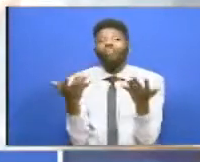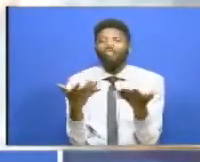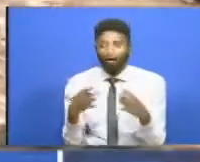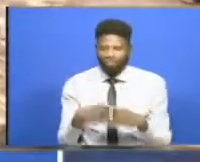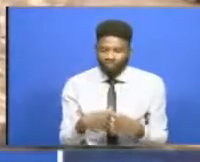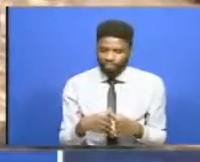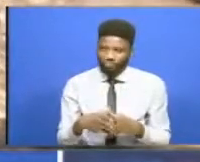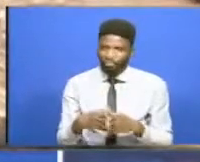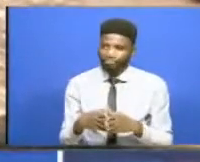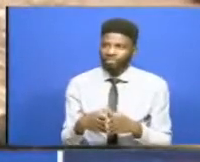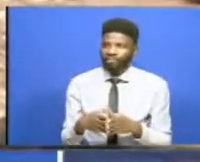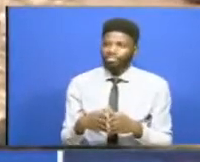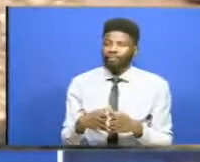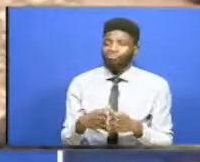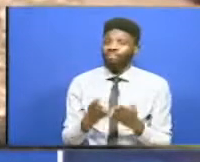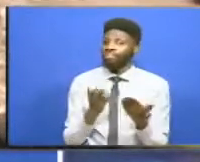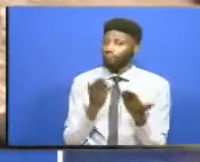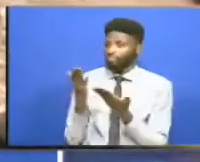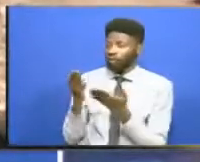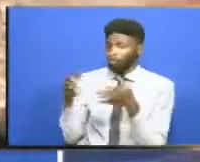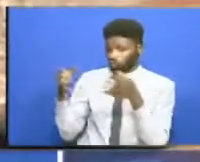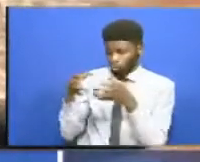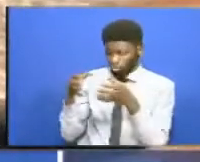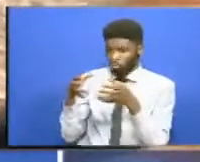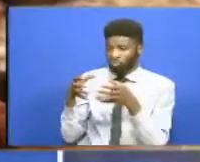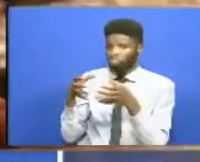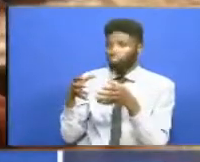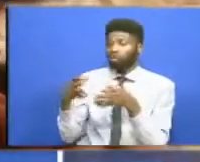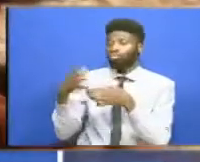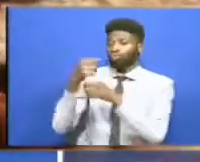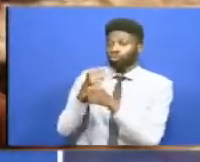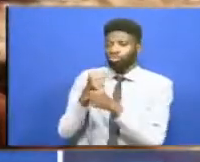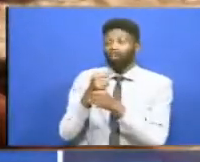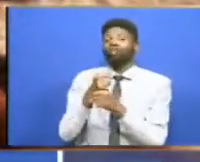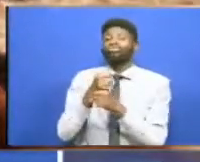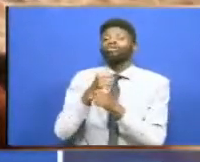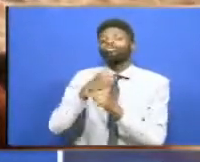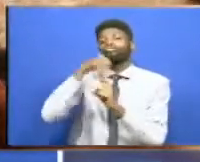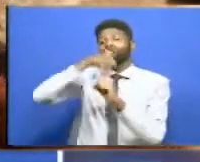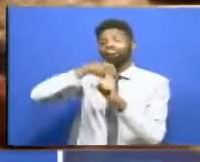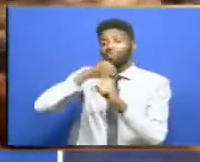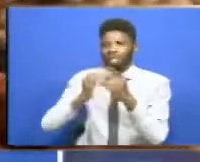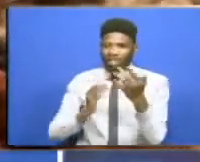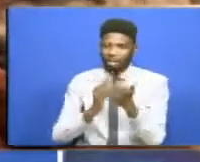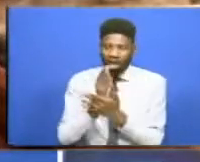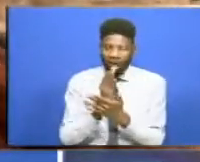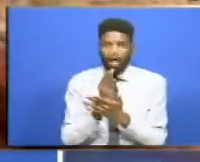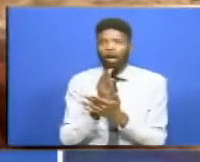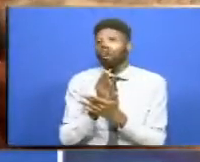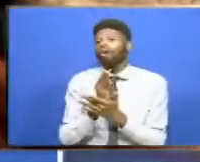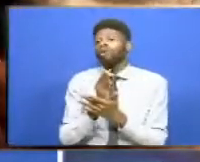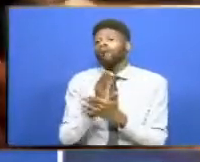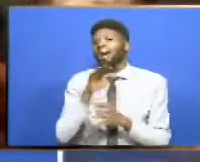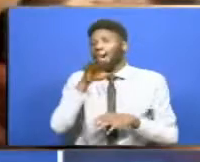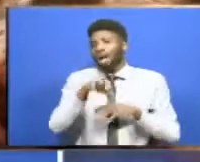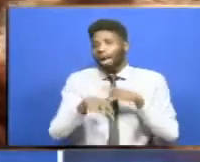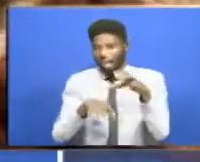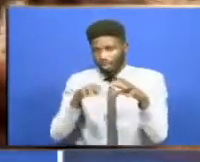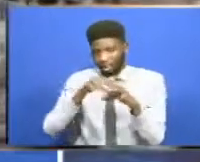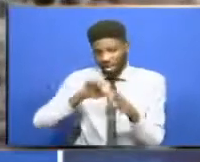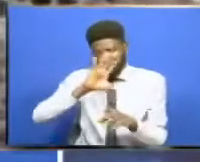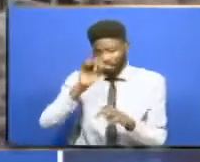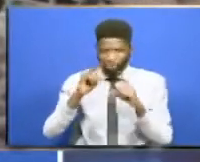Hata hivyo, mtandao wa mashirika ya kutetea haki za wanyama barani Afrika unashauri wakulima kutotumia mfumo huo wa ufugaji,